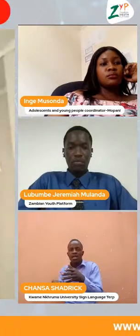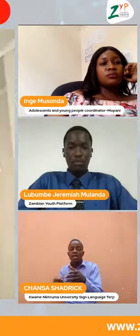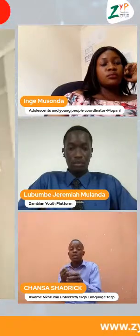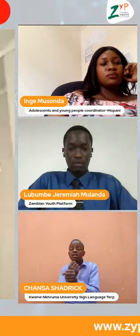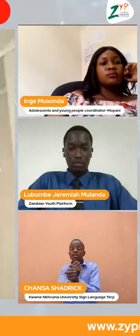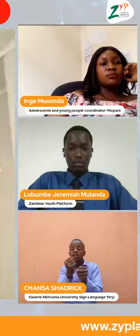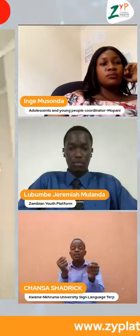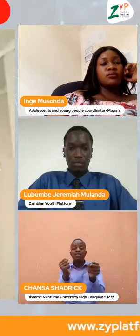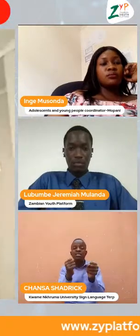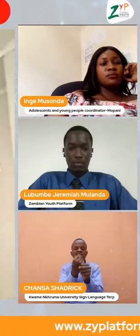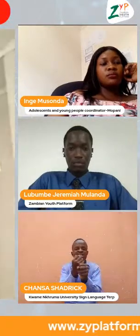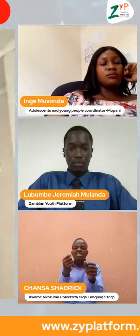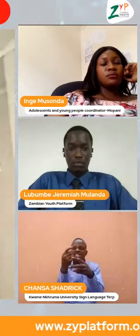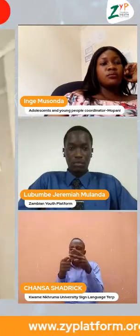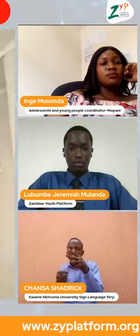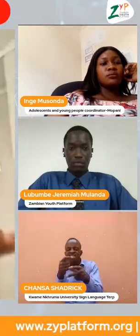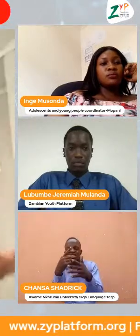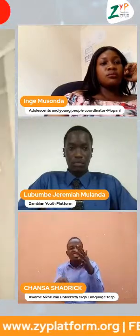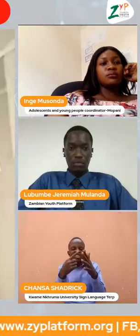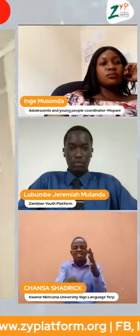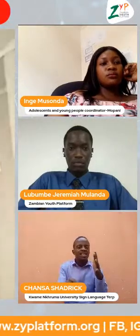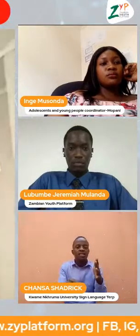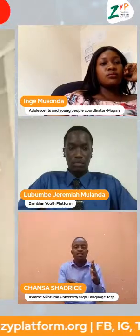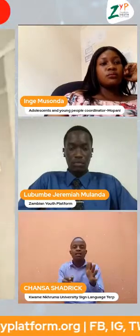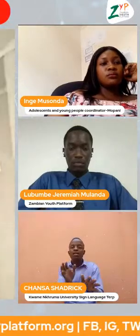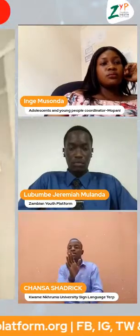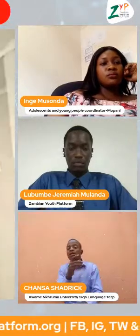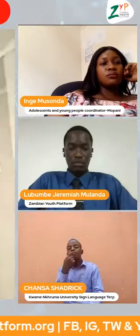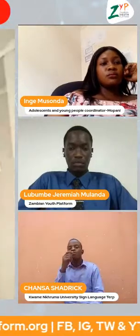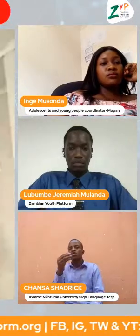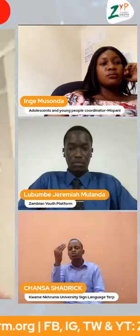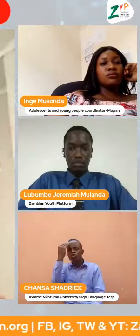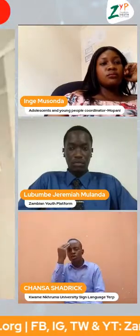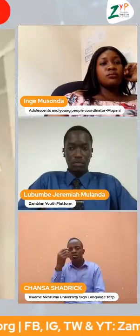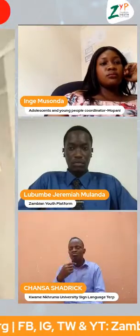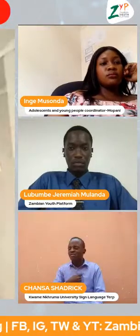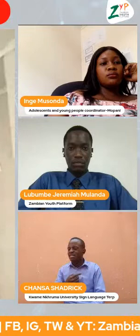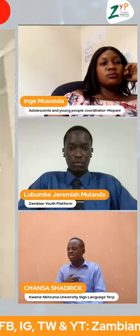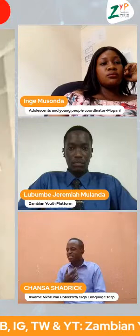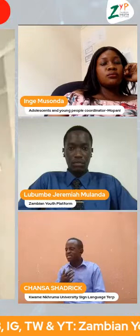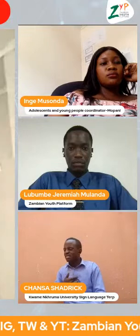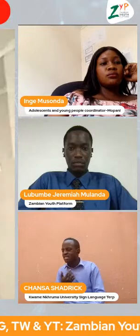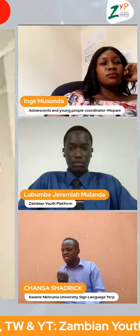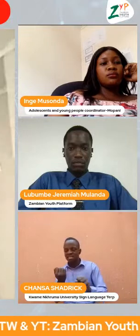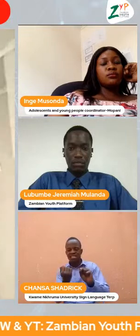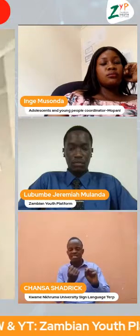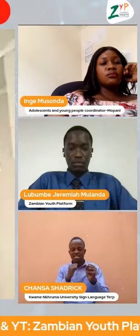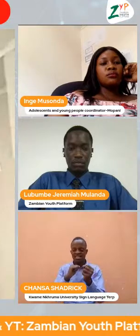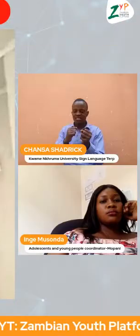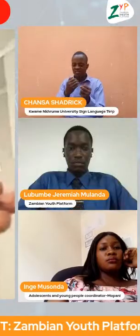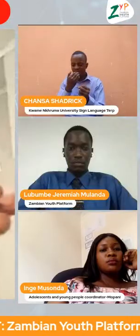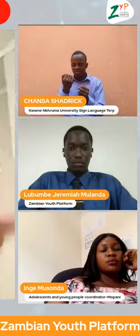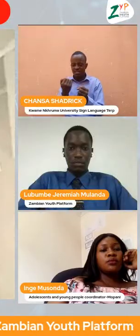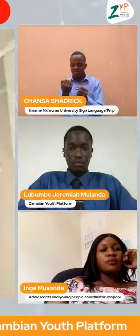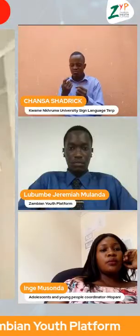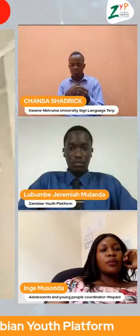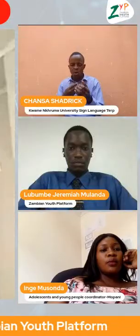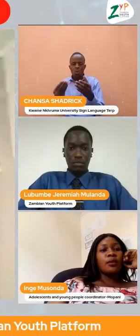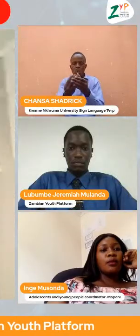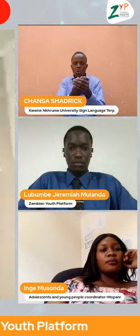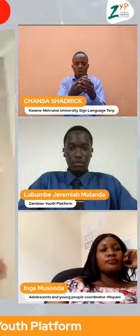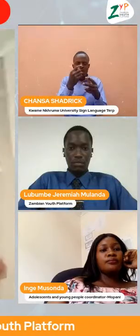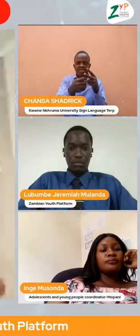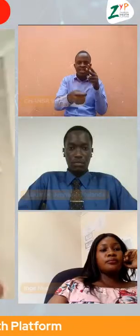once we highlight safer sex and they say, okay, you know what, I'm not comfortable with abstinence and I want to start indulging into sex, then we can